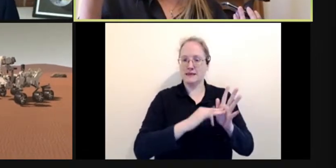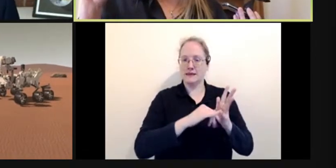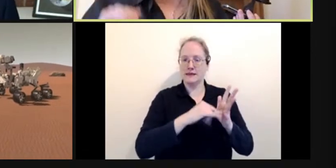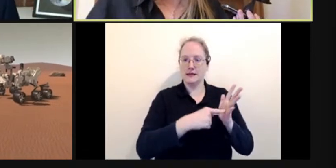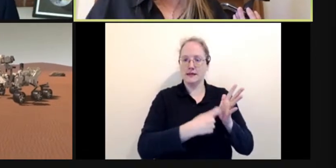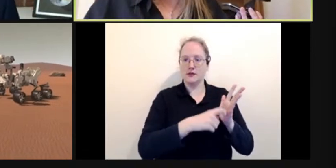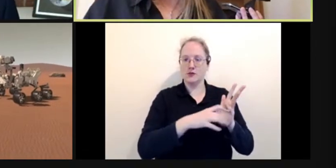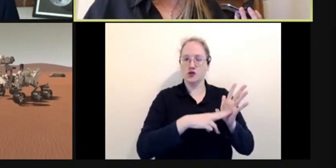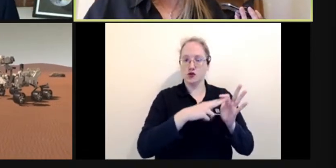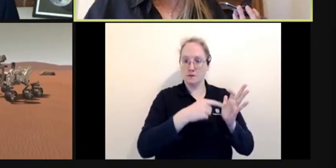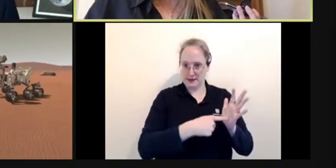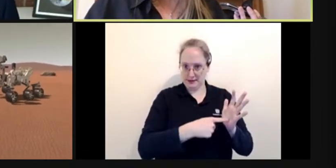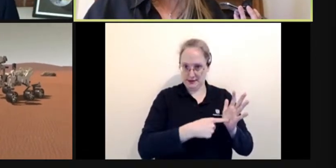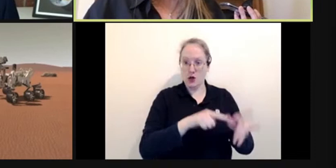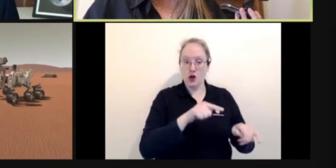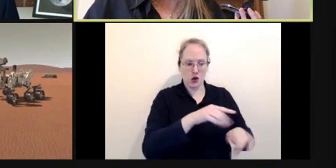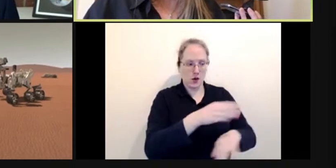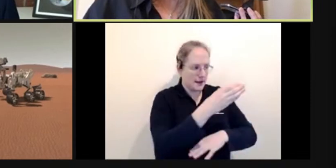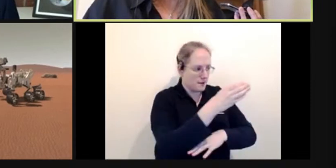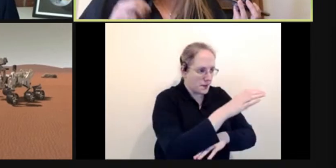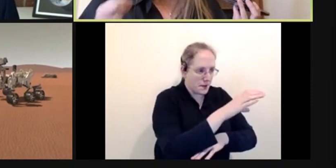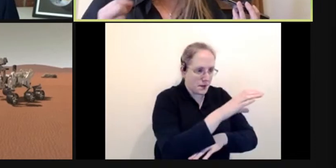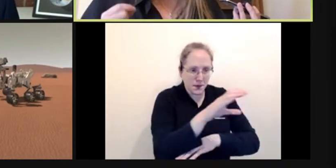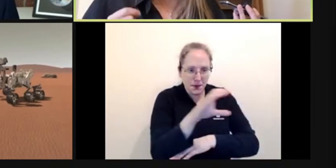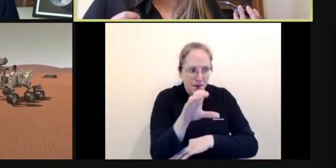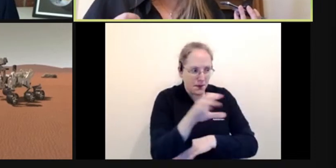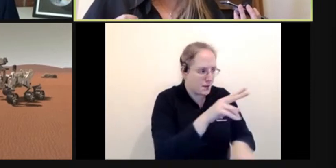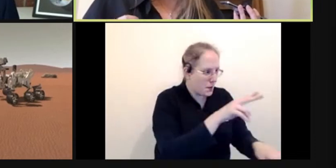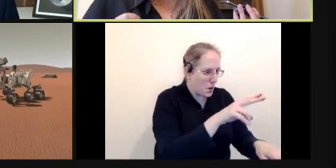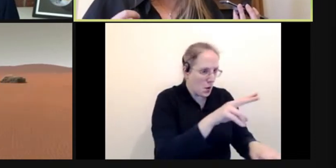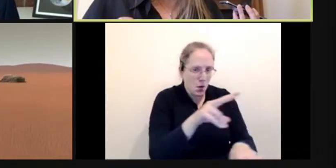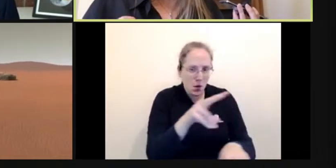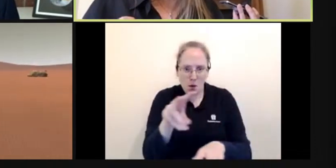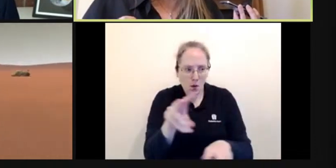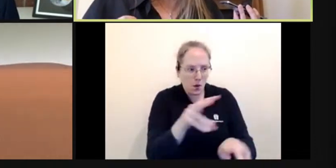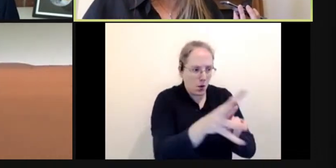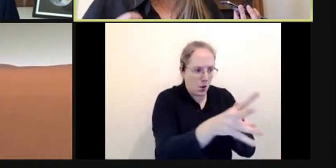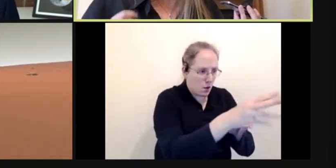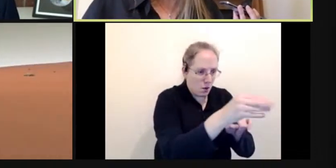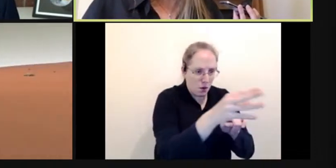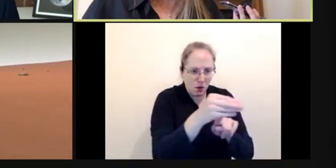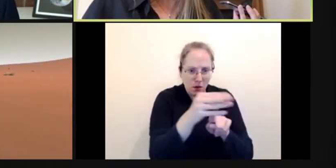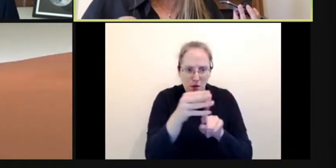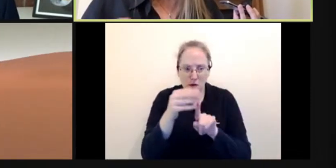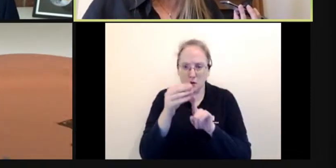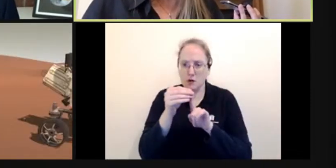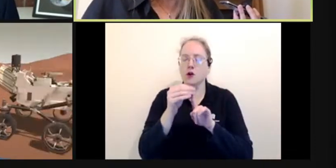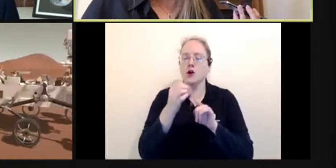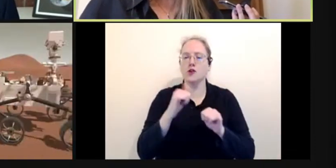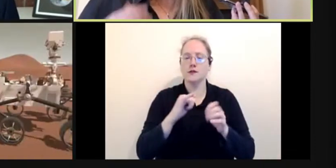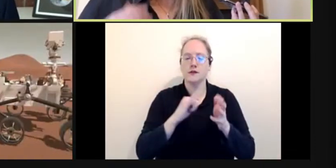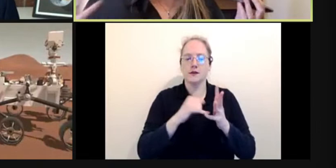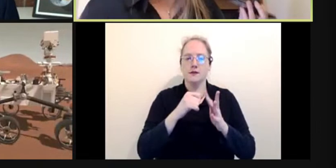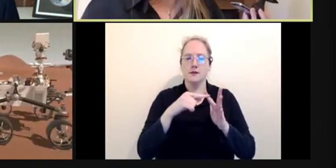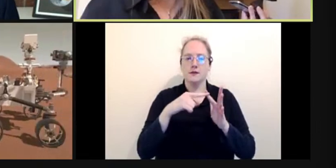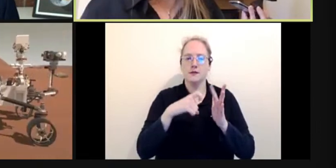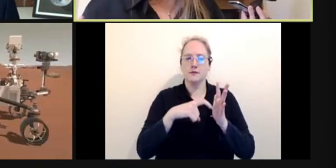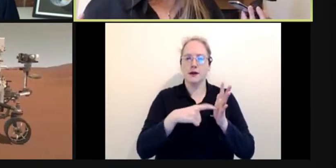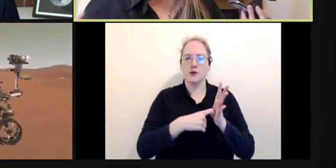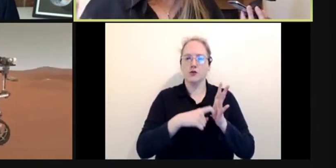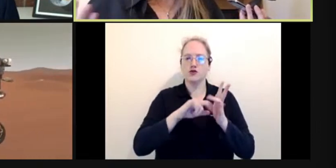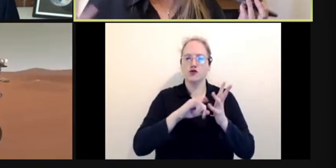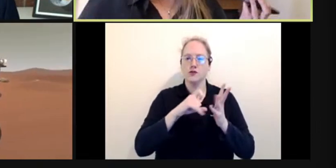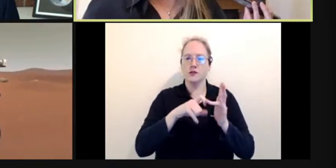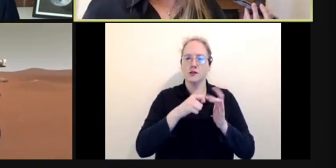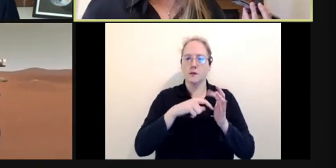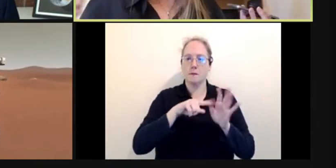landscape using a tool called spectroscopy to look for these organic molecules, which we think could make up the